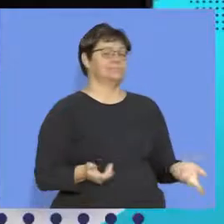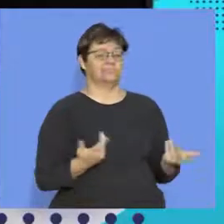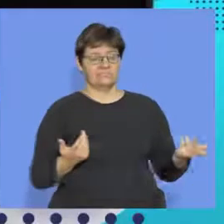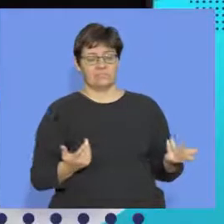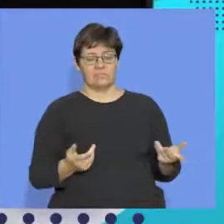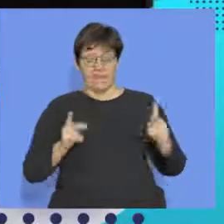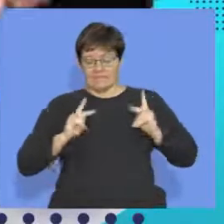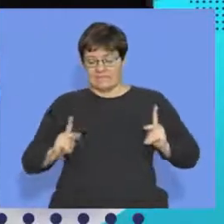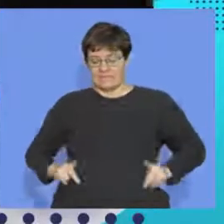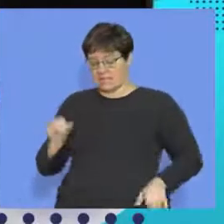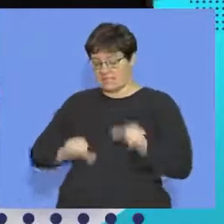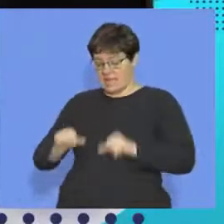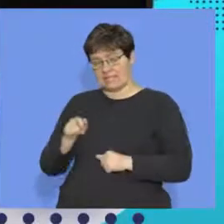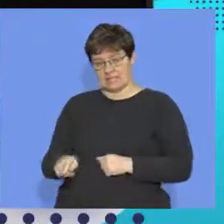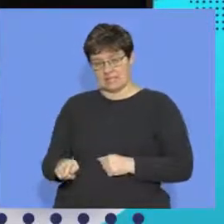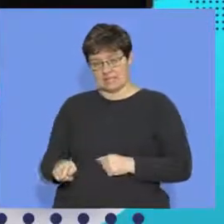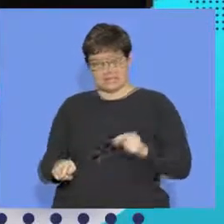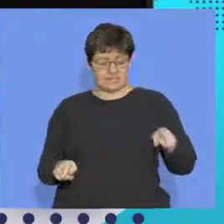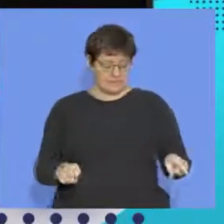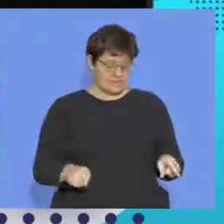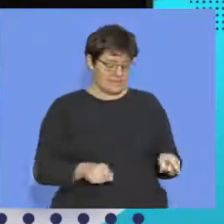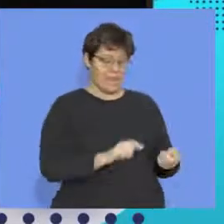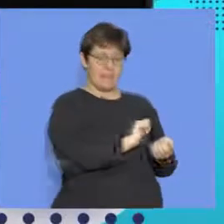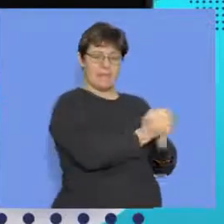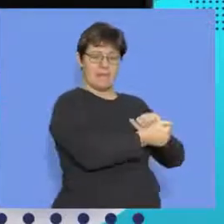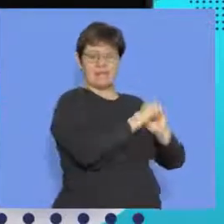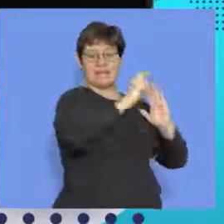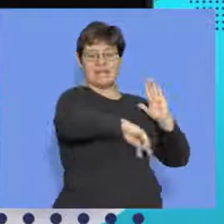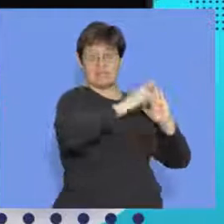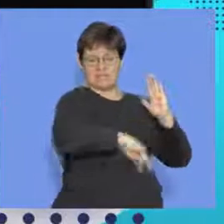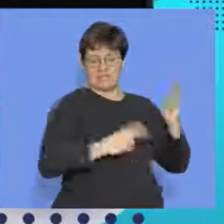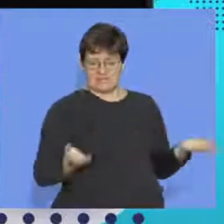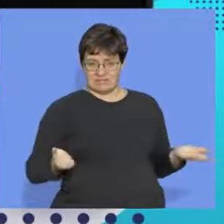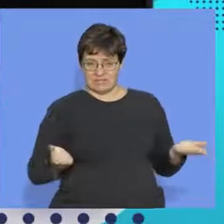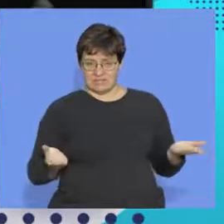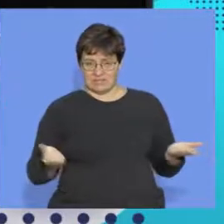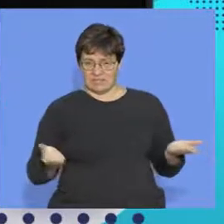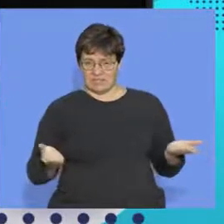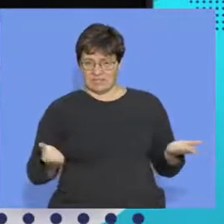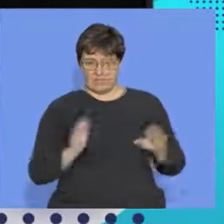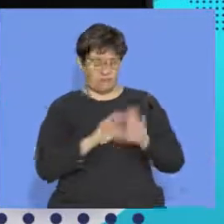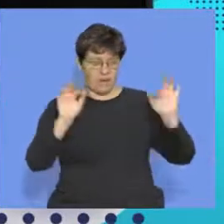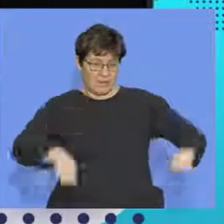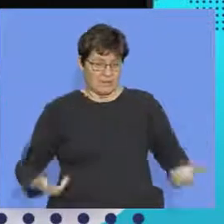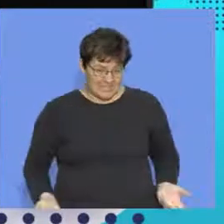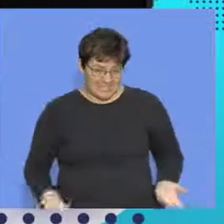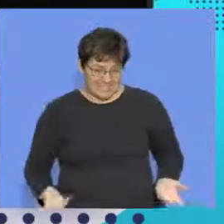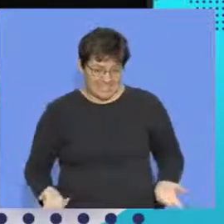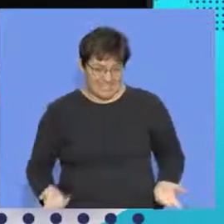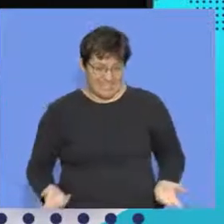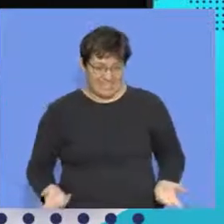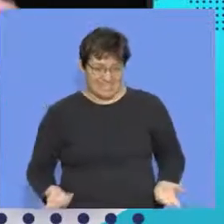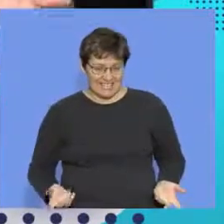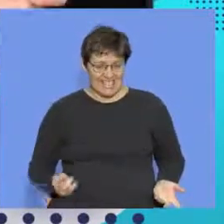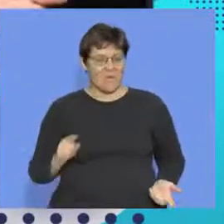taking physical science and math literacy as a subject. Sometimes it's not allowed.